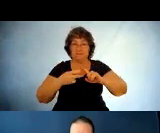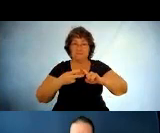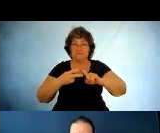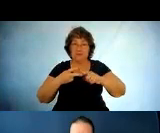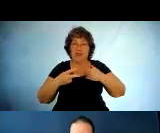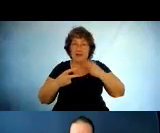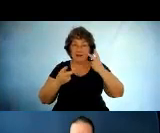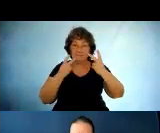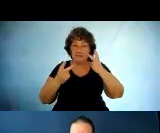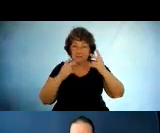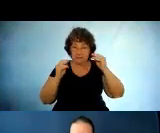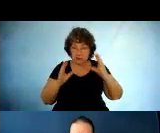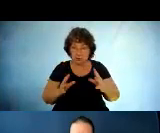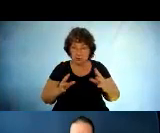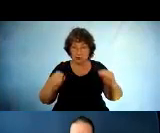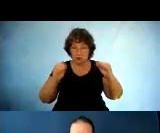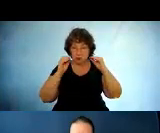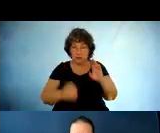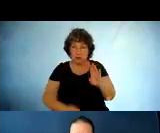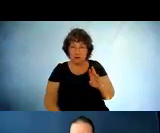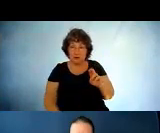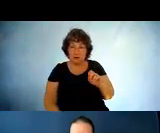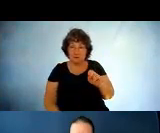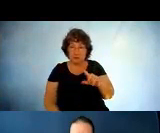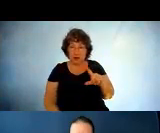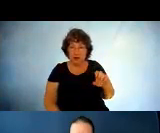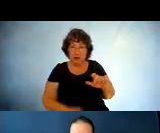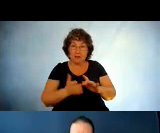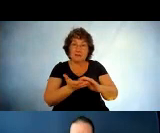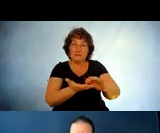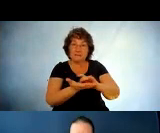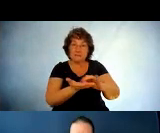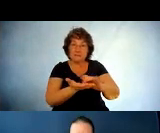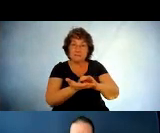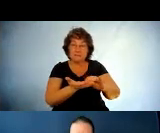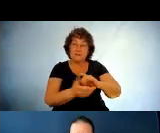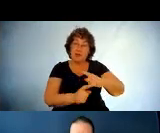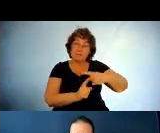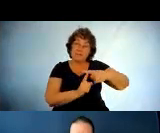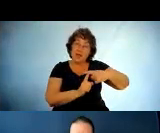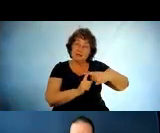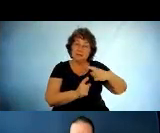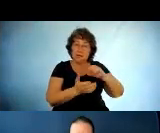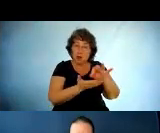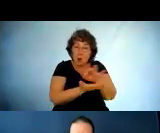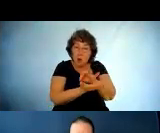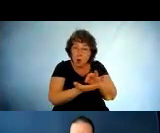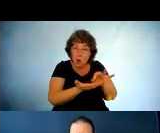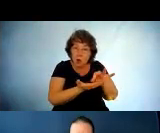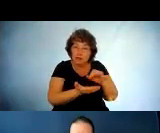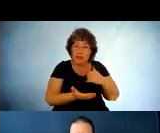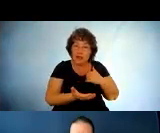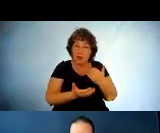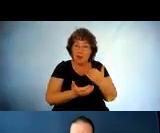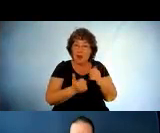to distinguish the difference of like coins, ways to fold in your money without using sight, because with my disability, I have